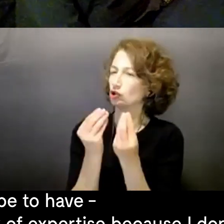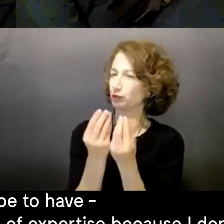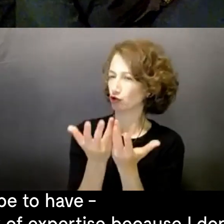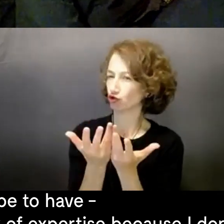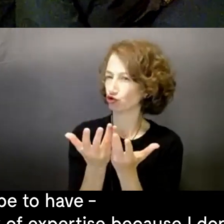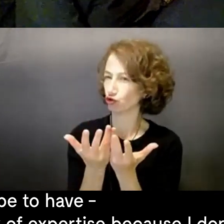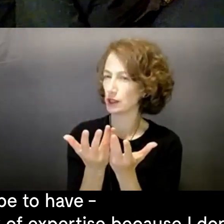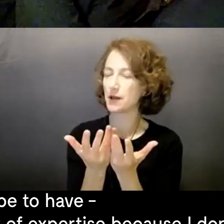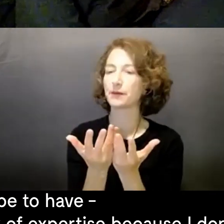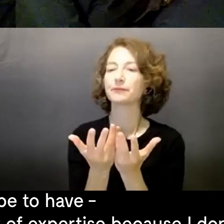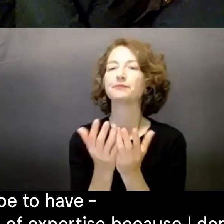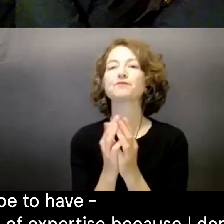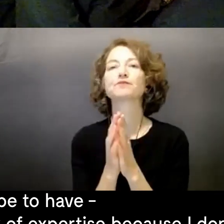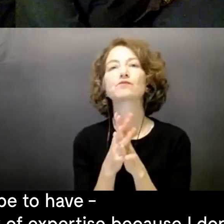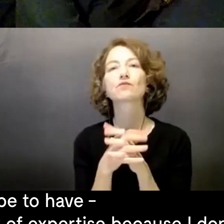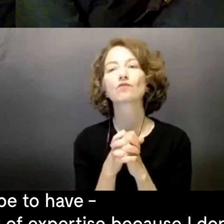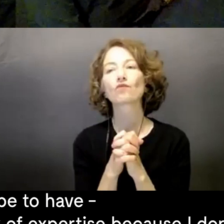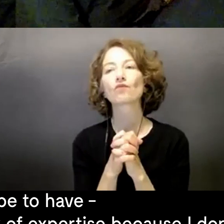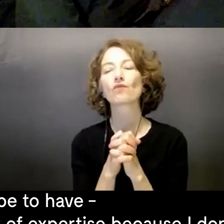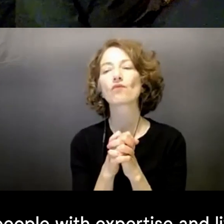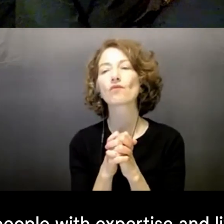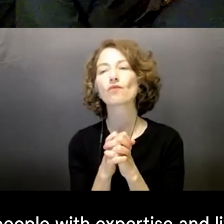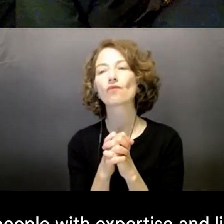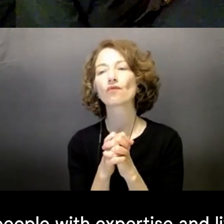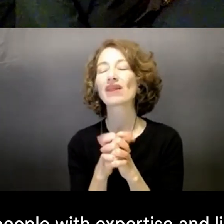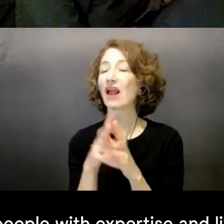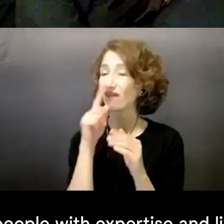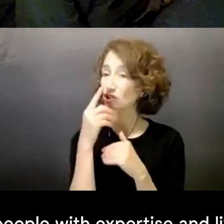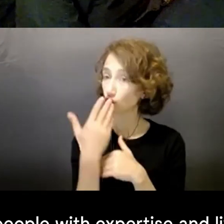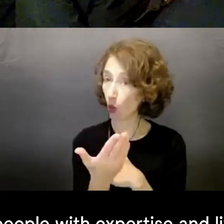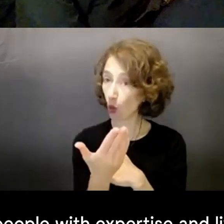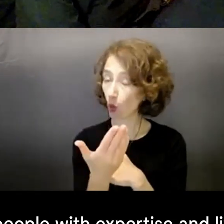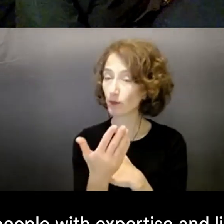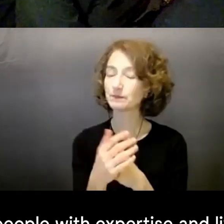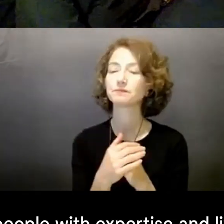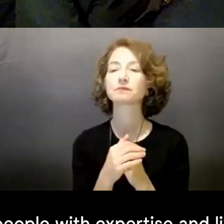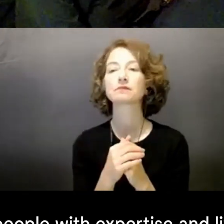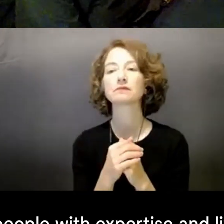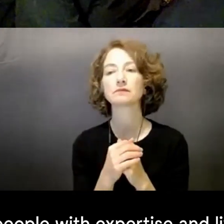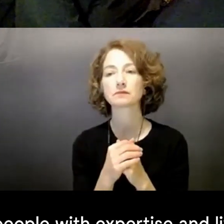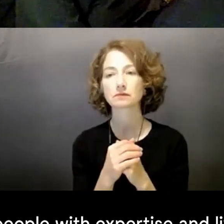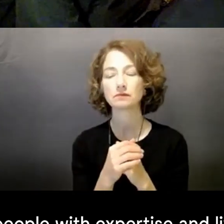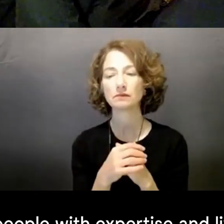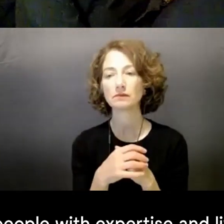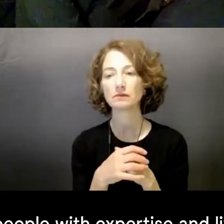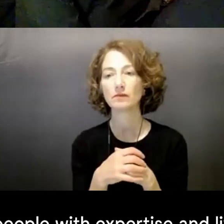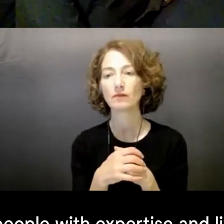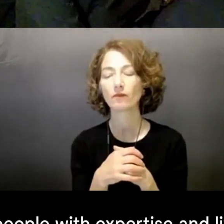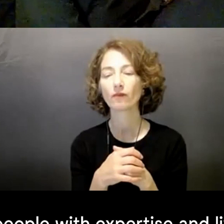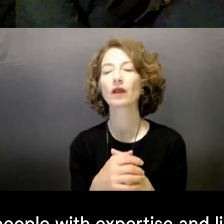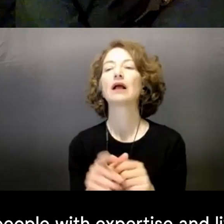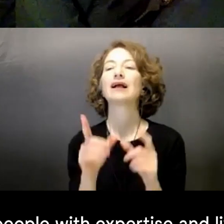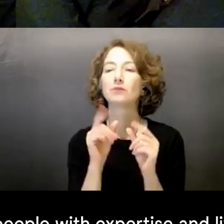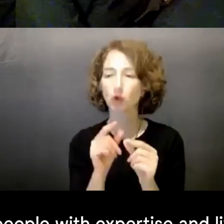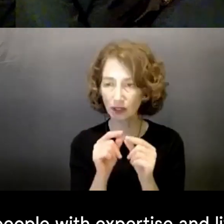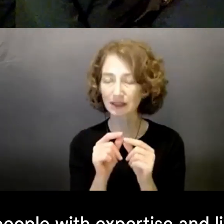and again, I'm referring to a lack of expertise because I don't know, but what would it be to speak to people with expertise and lived experience